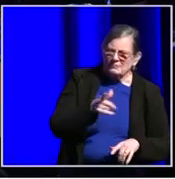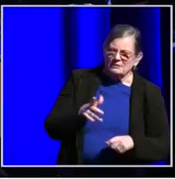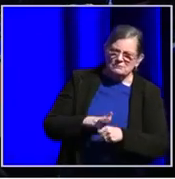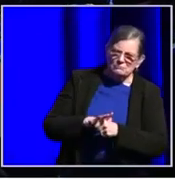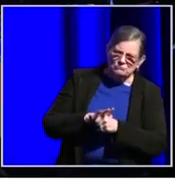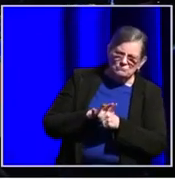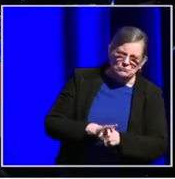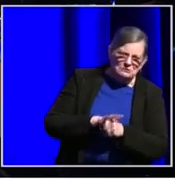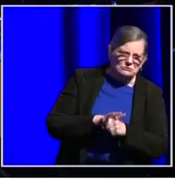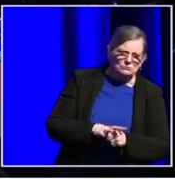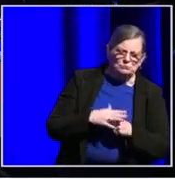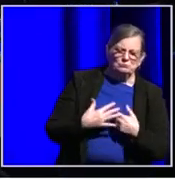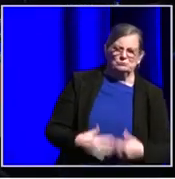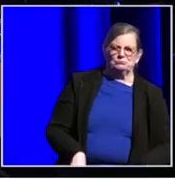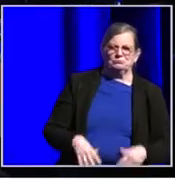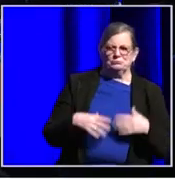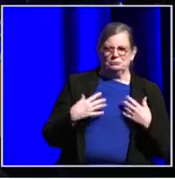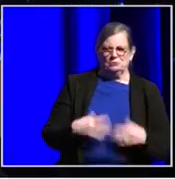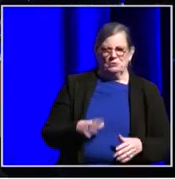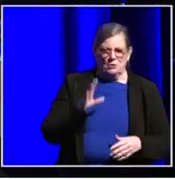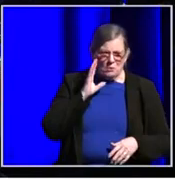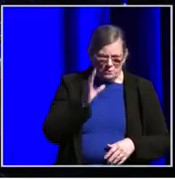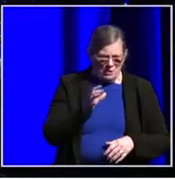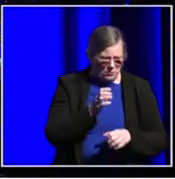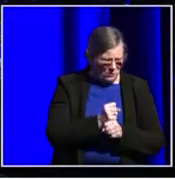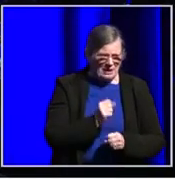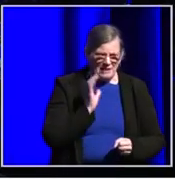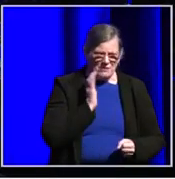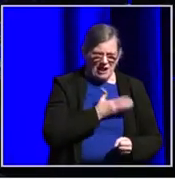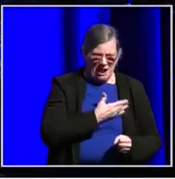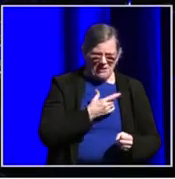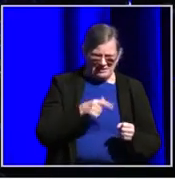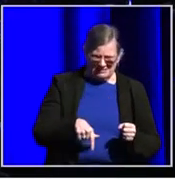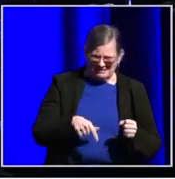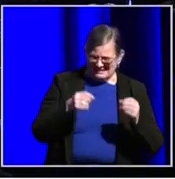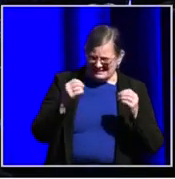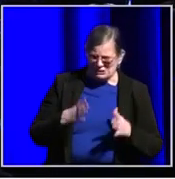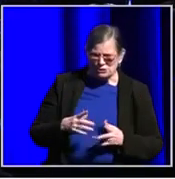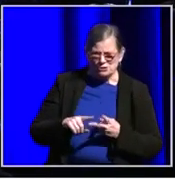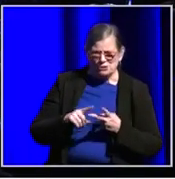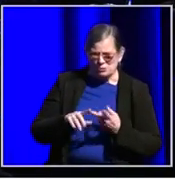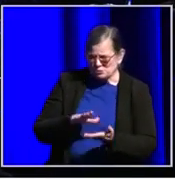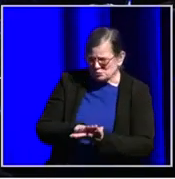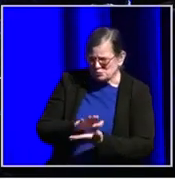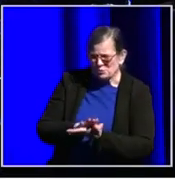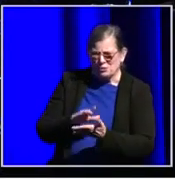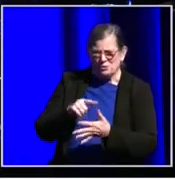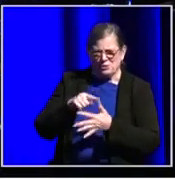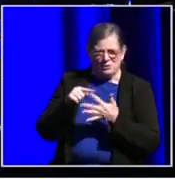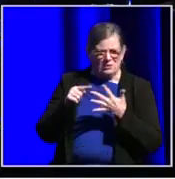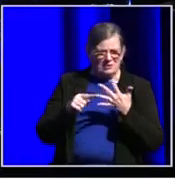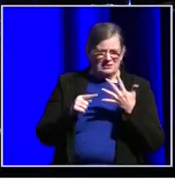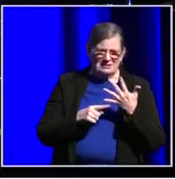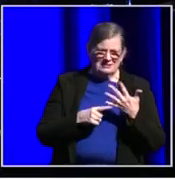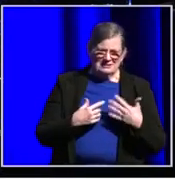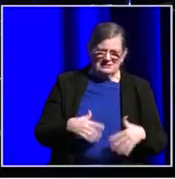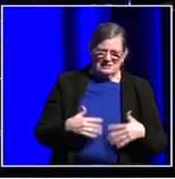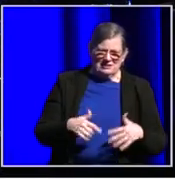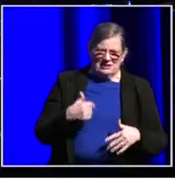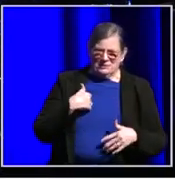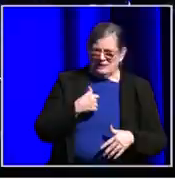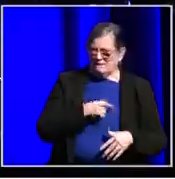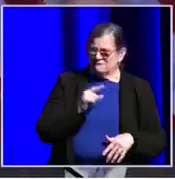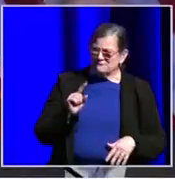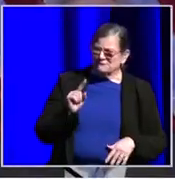for students, teachers, and our schools. We were the first in the region to get our